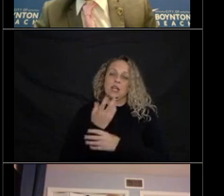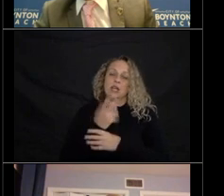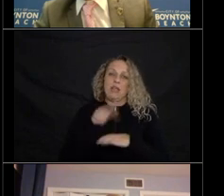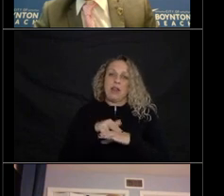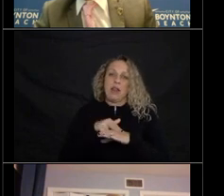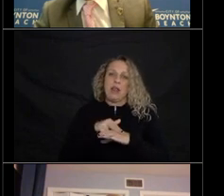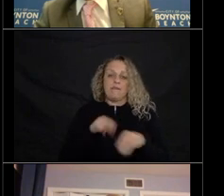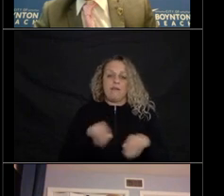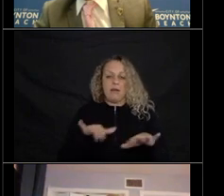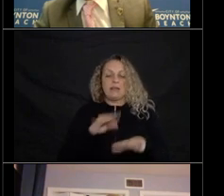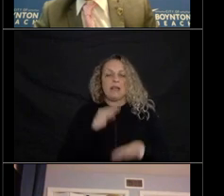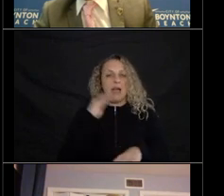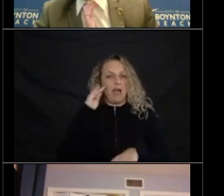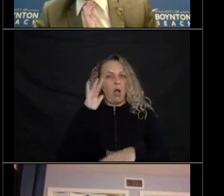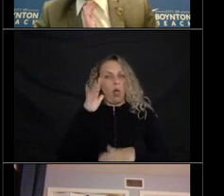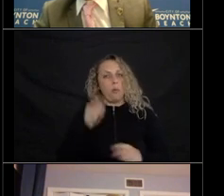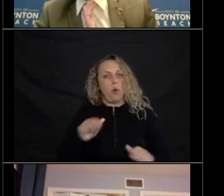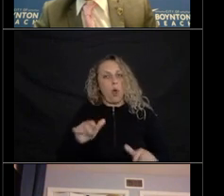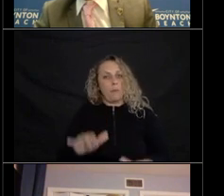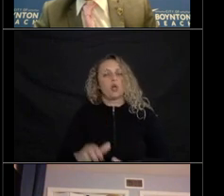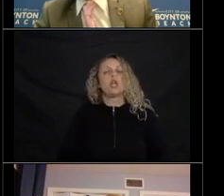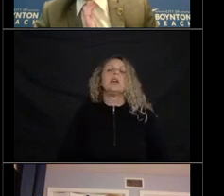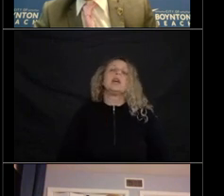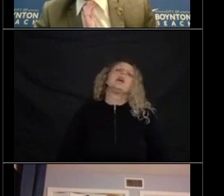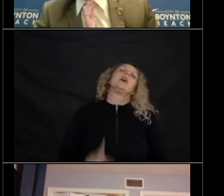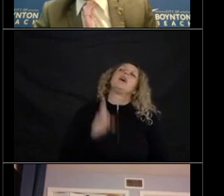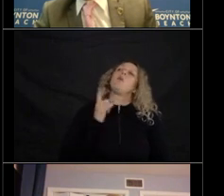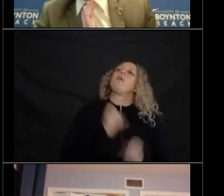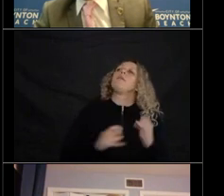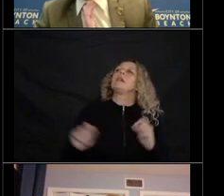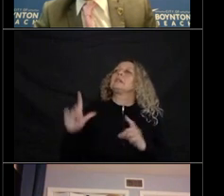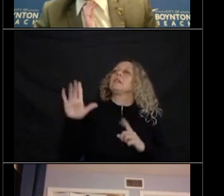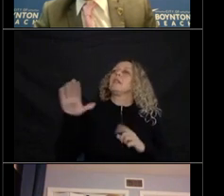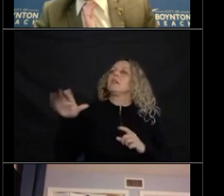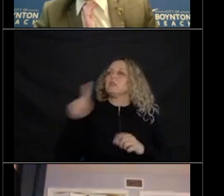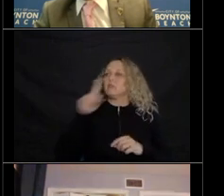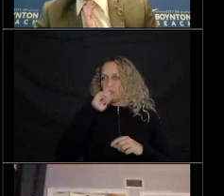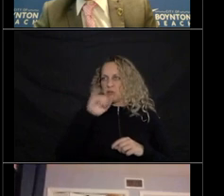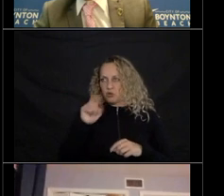on the property. And then I just have one final slide, John, if you would.